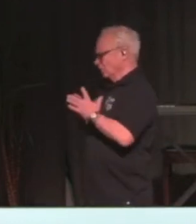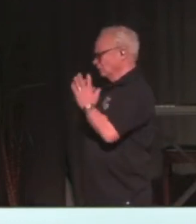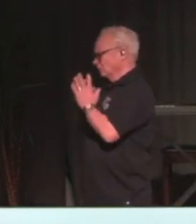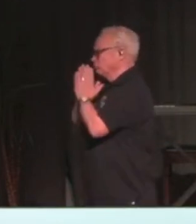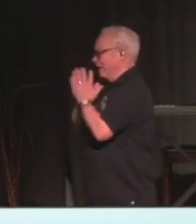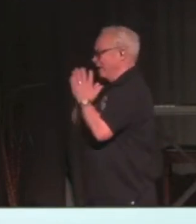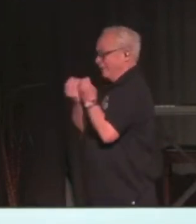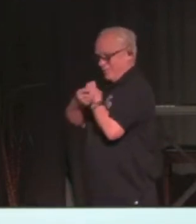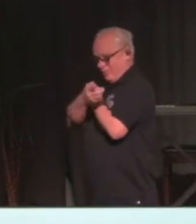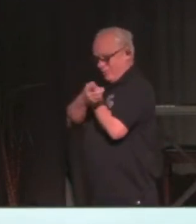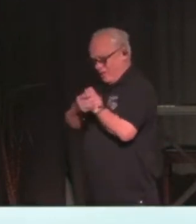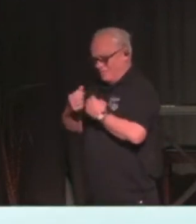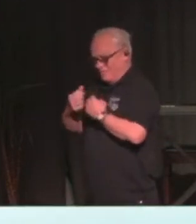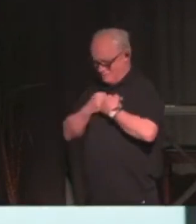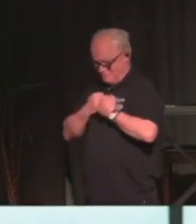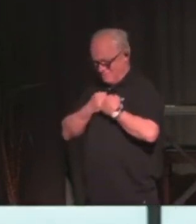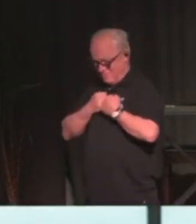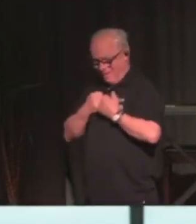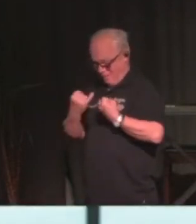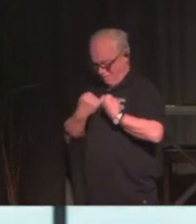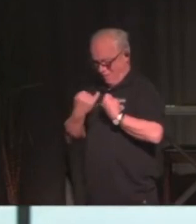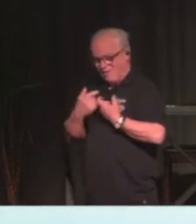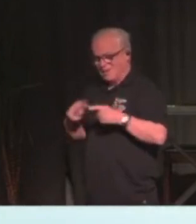as if it were my issue,